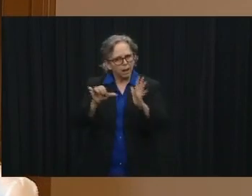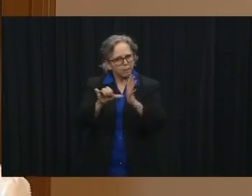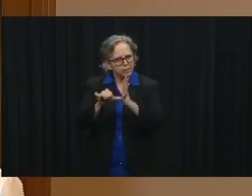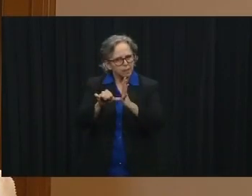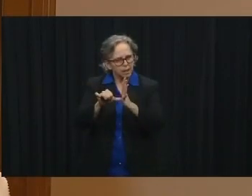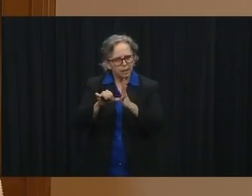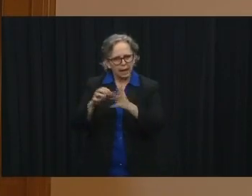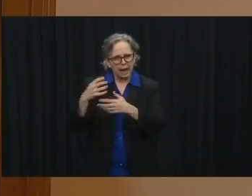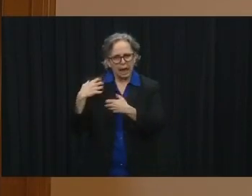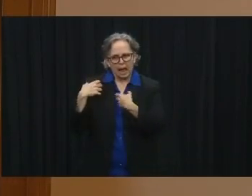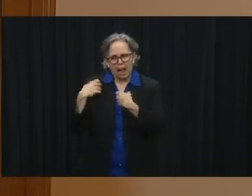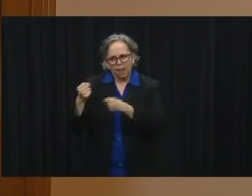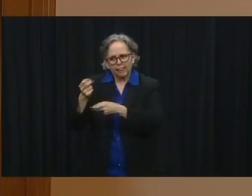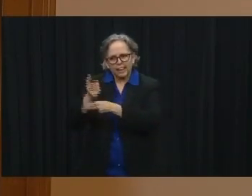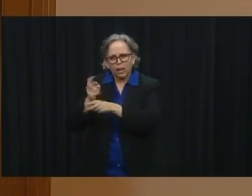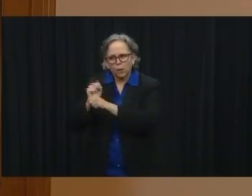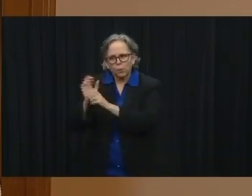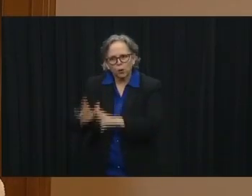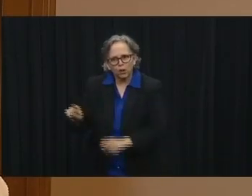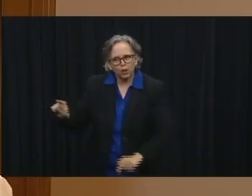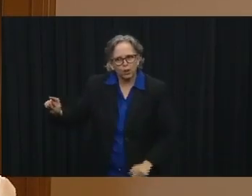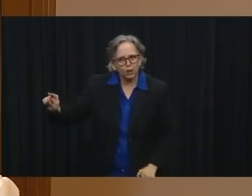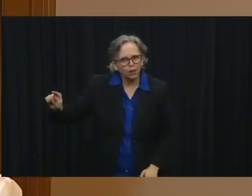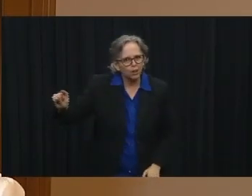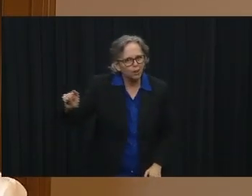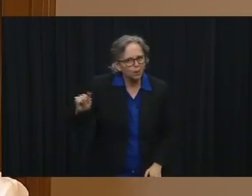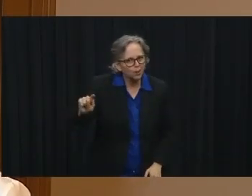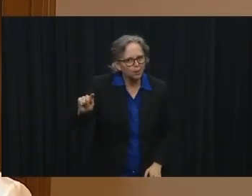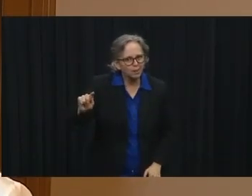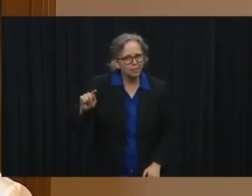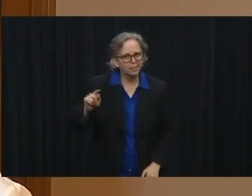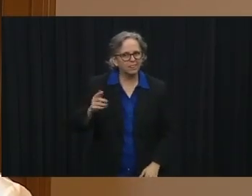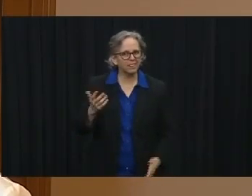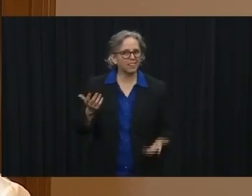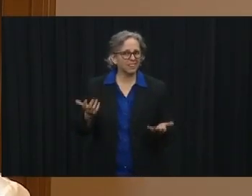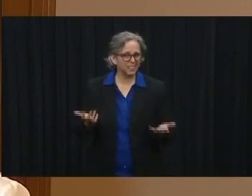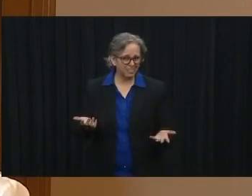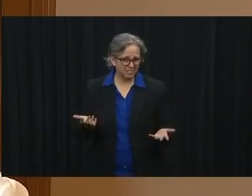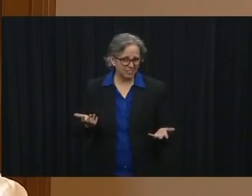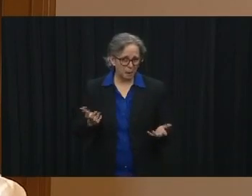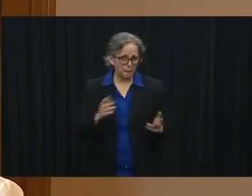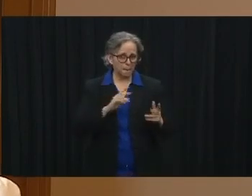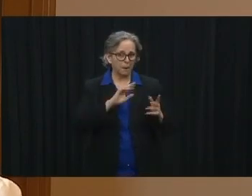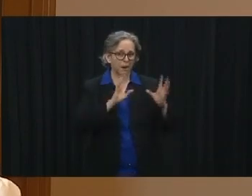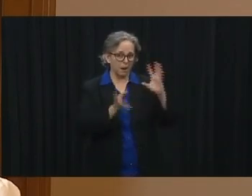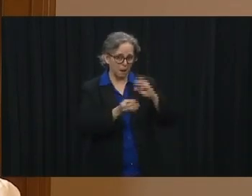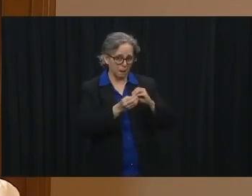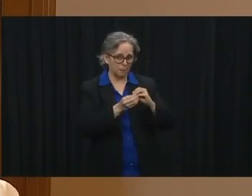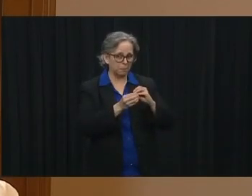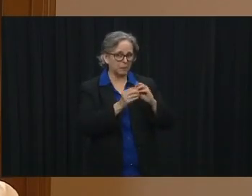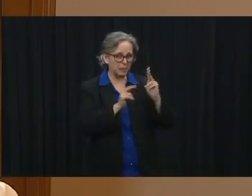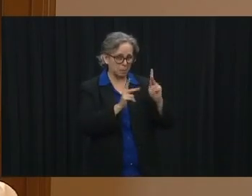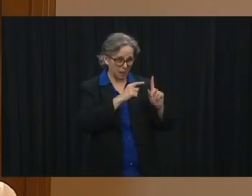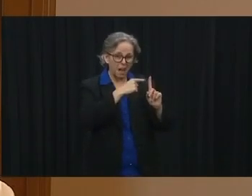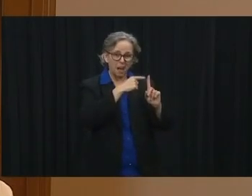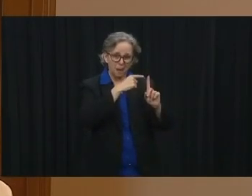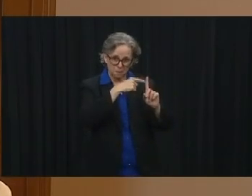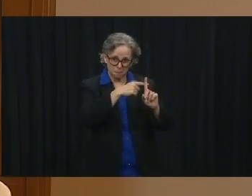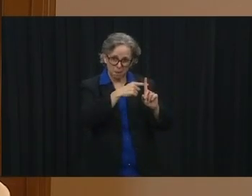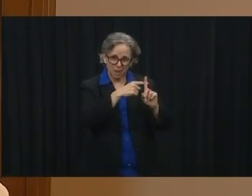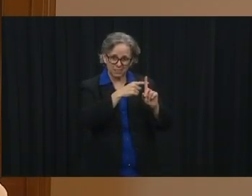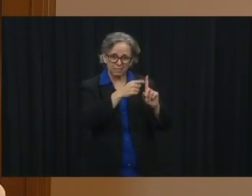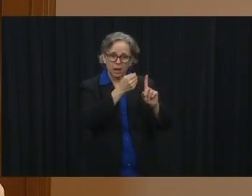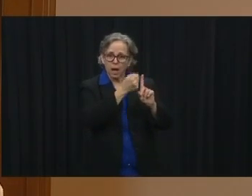at 17% of those testing positive are in healthcare workers. And we really are trying to track